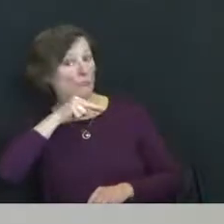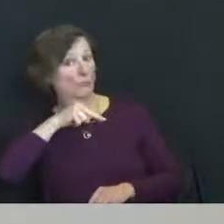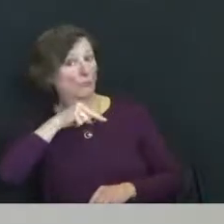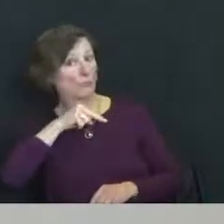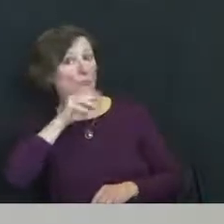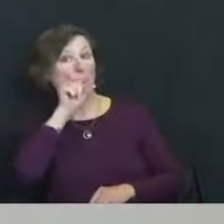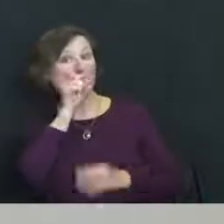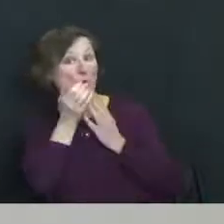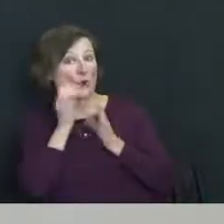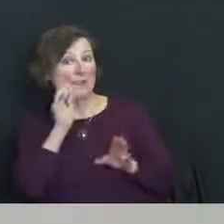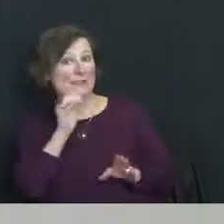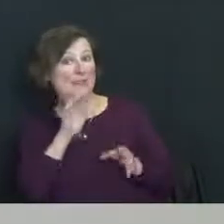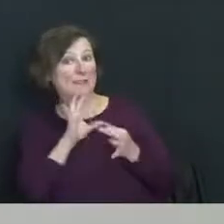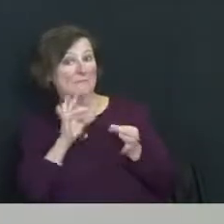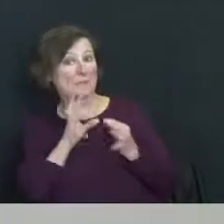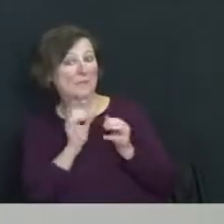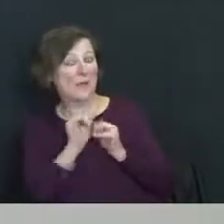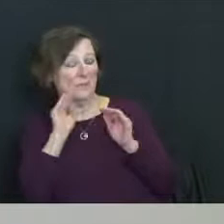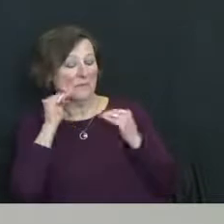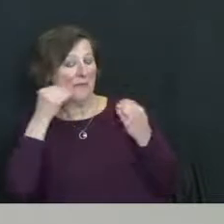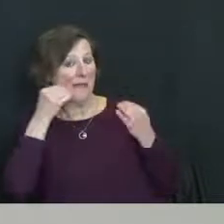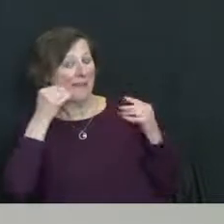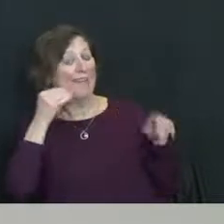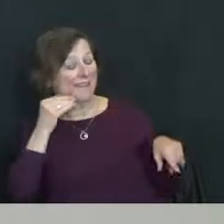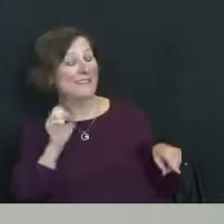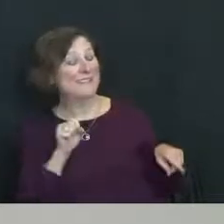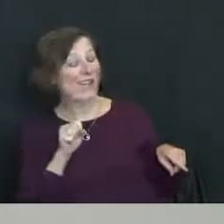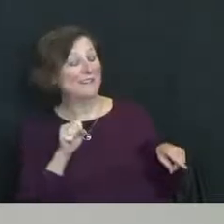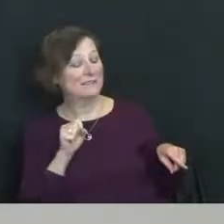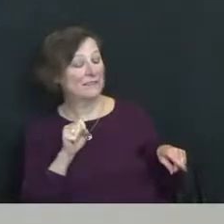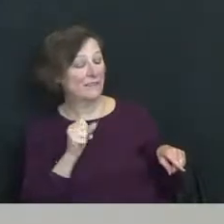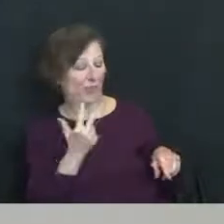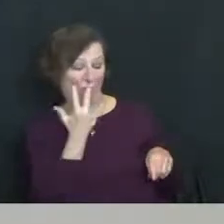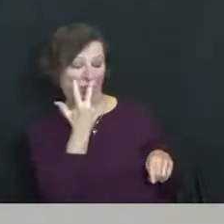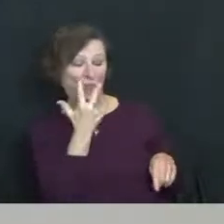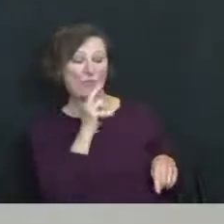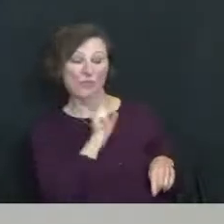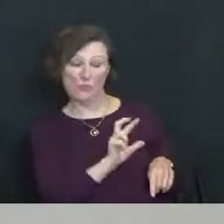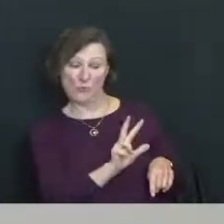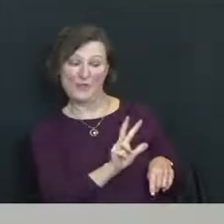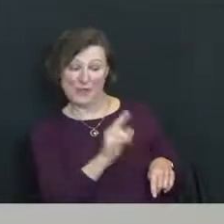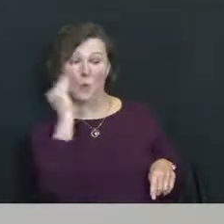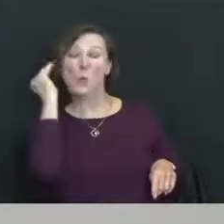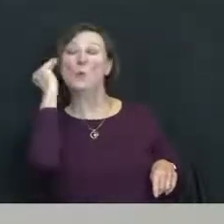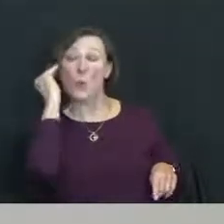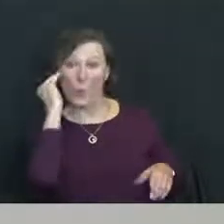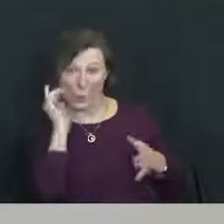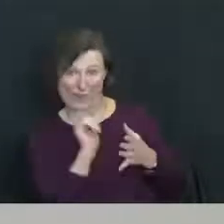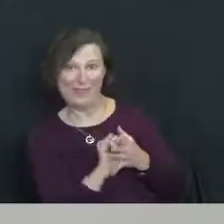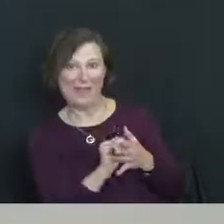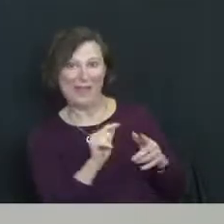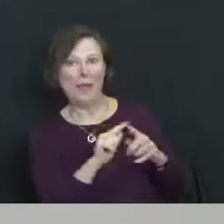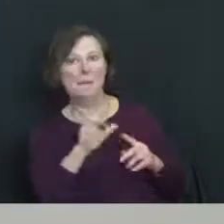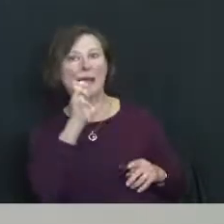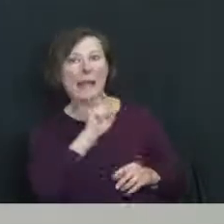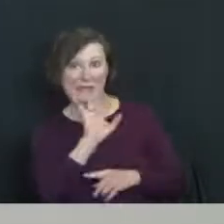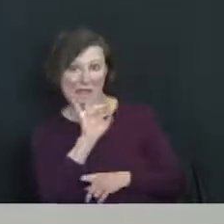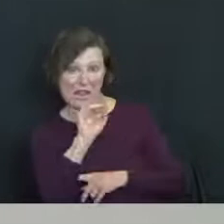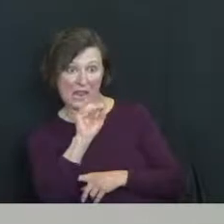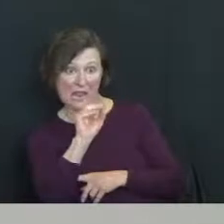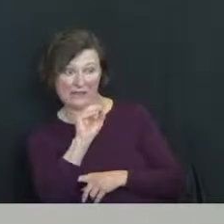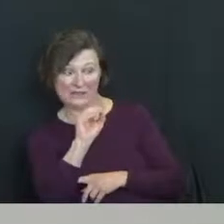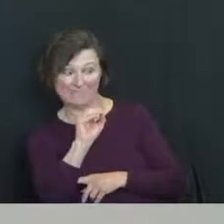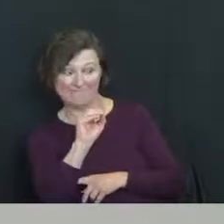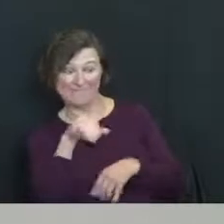Nest replied with a wry smile. Yes, the 3-year-old knows it, but the 80-year-old